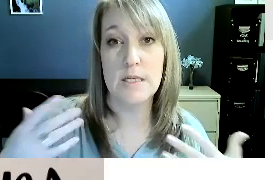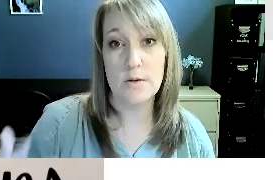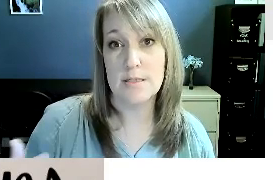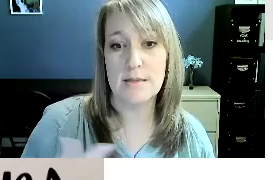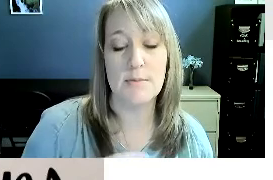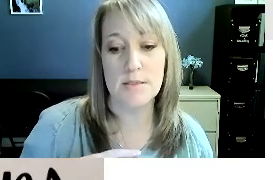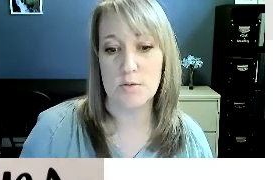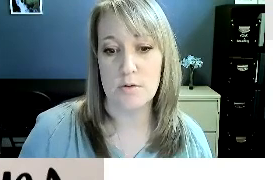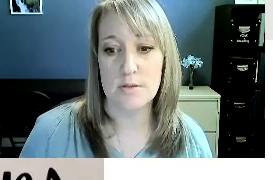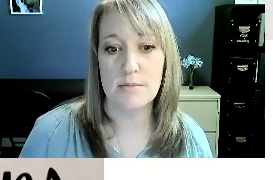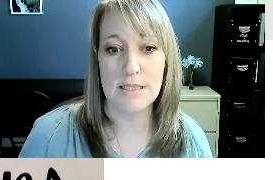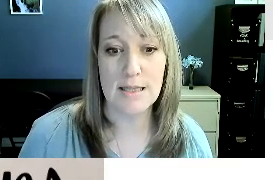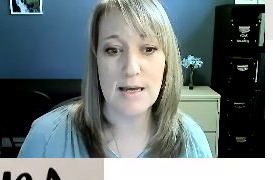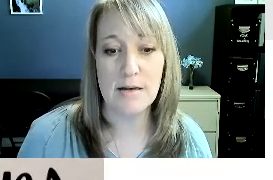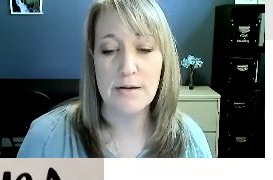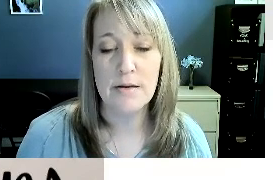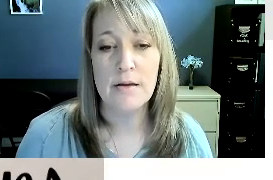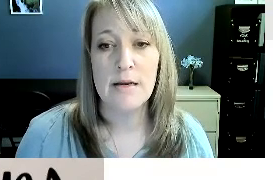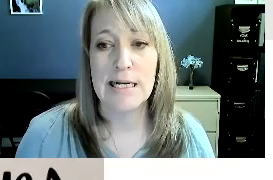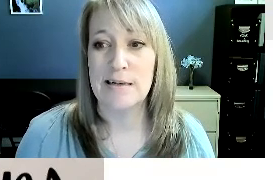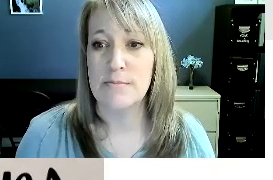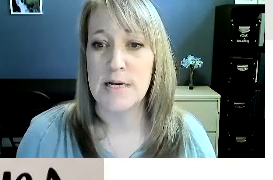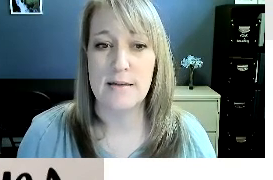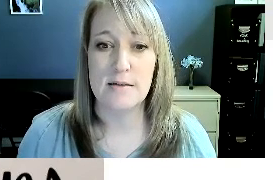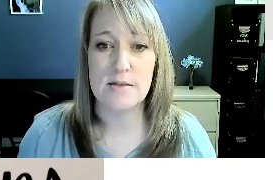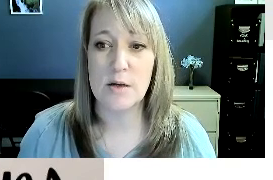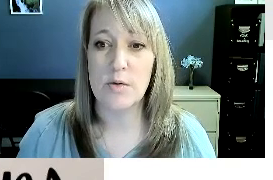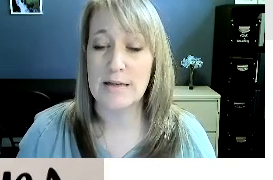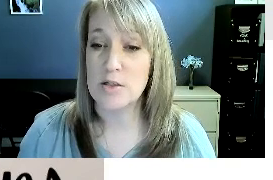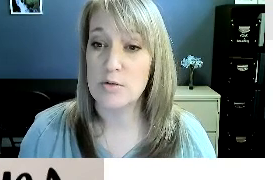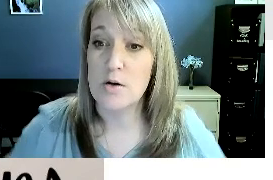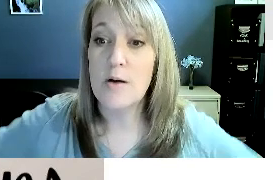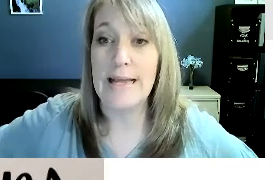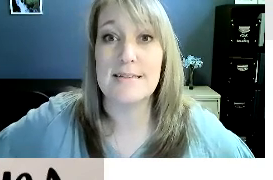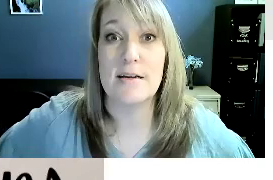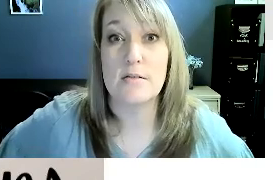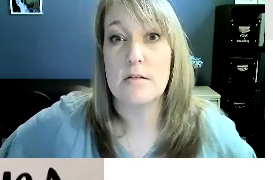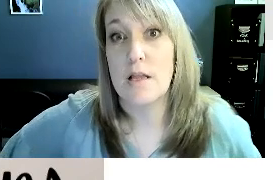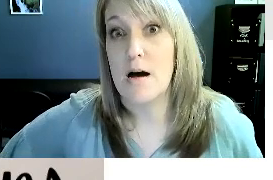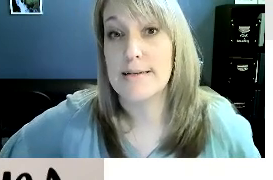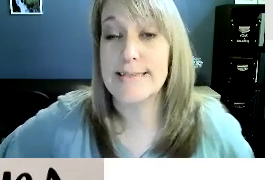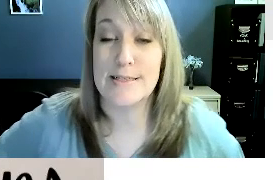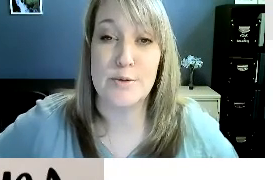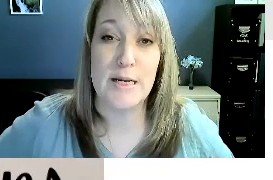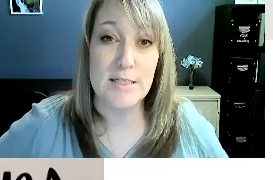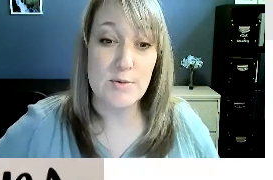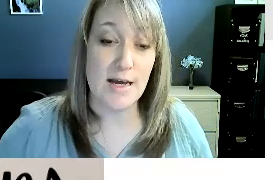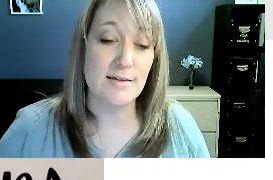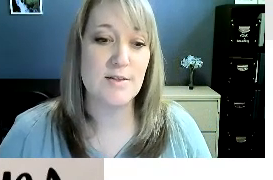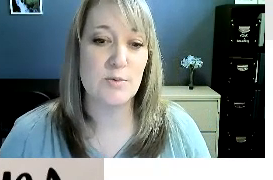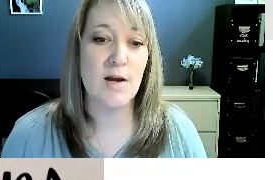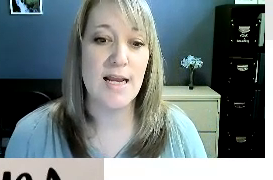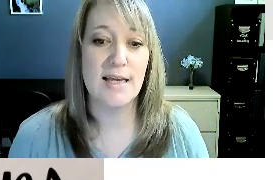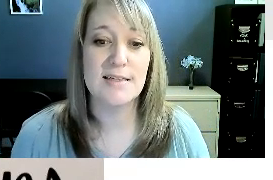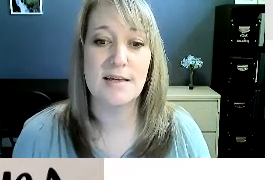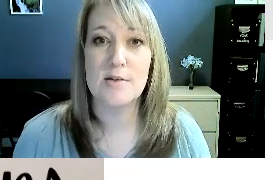a video assignment or something like that. And so, as you know, ASL gloss is the way to do that,